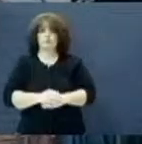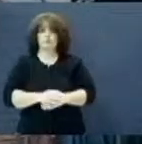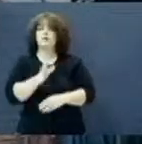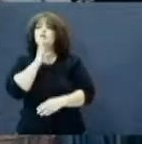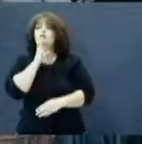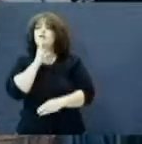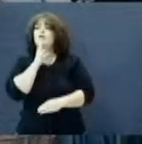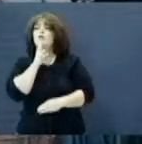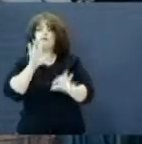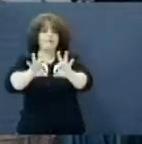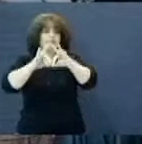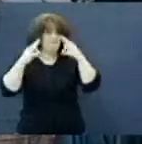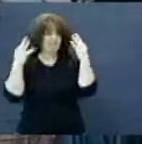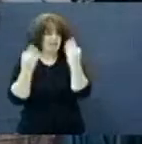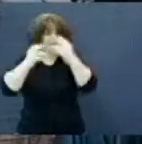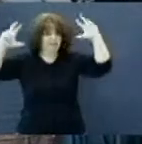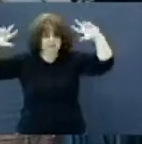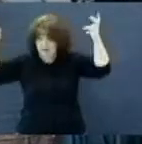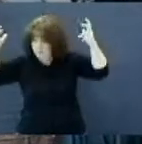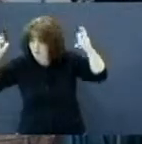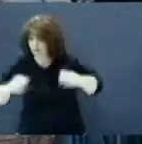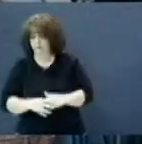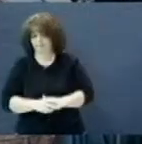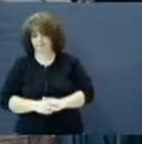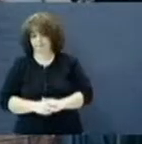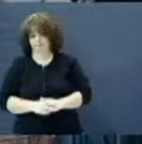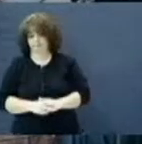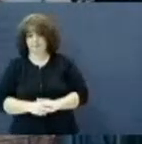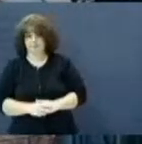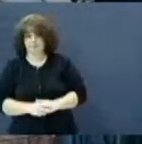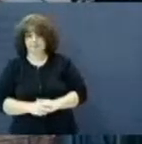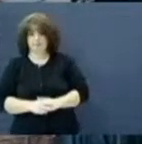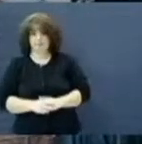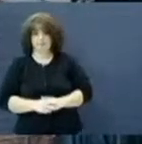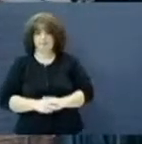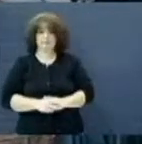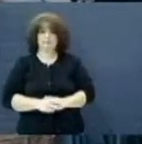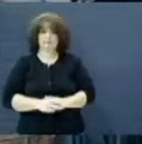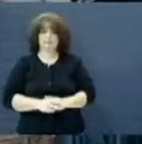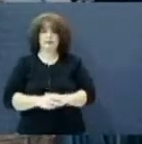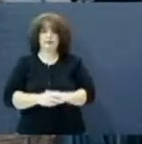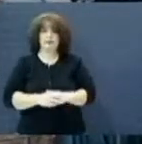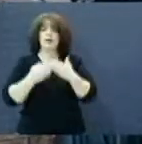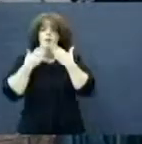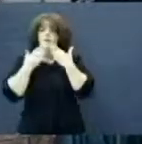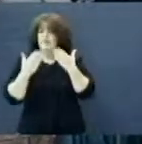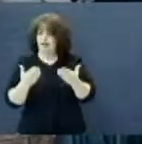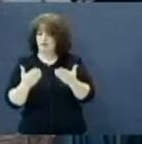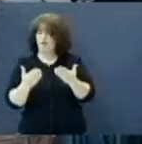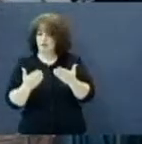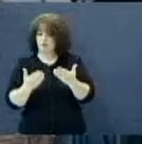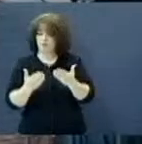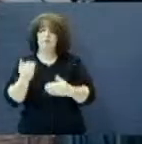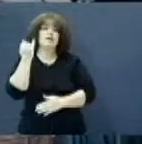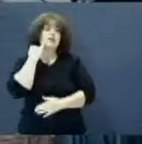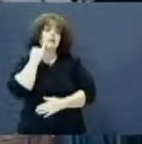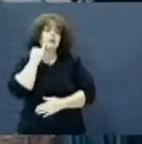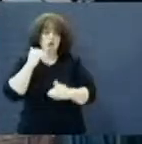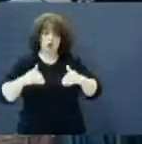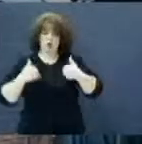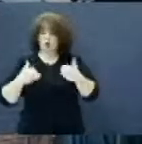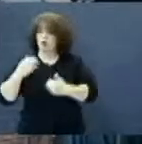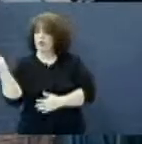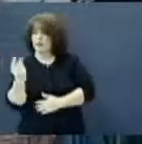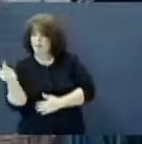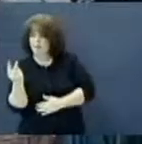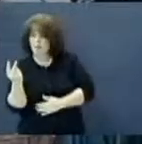family. Dear God, we need it. Somebody say amen. And I was thankful for it. And I want you, hey, if you're a young couple, get